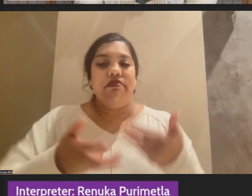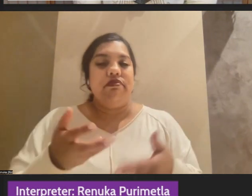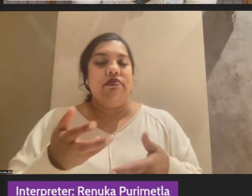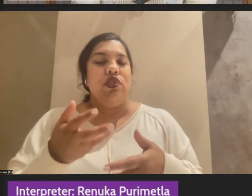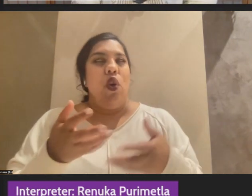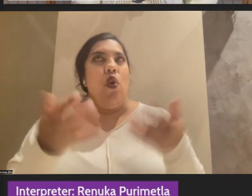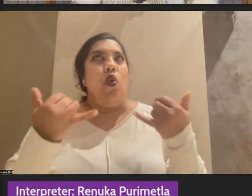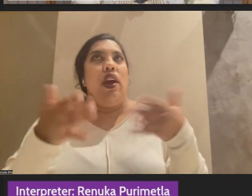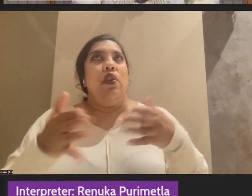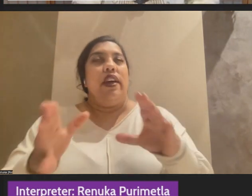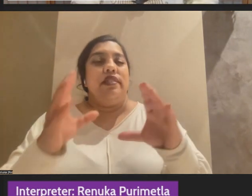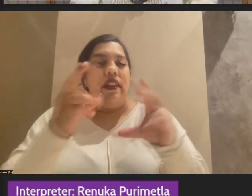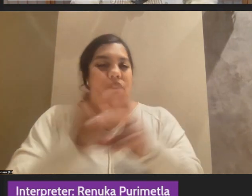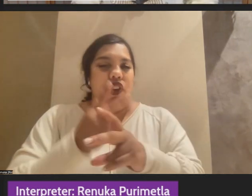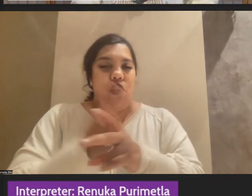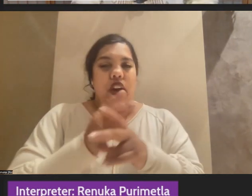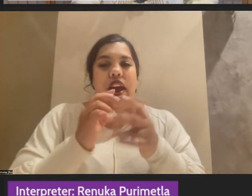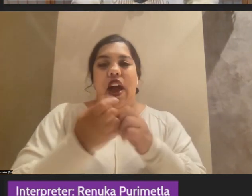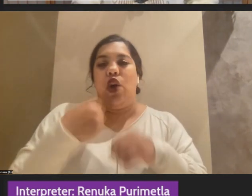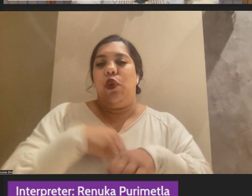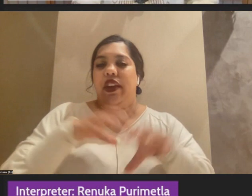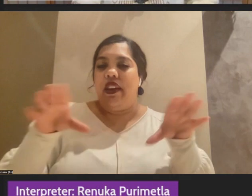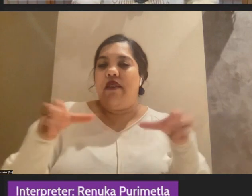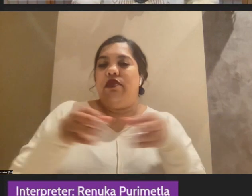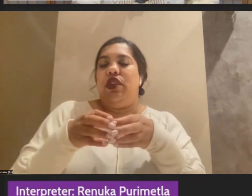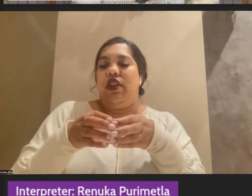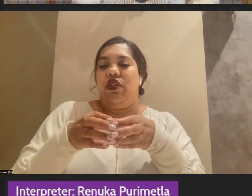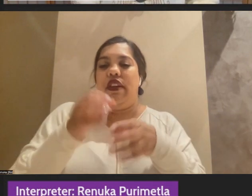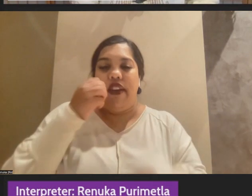and truly create a world that works for all.